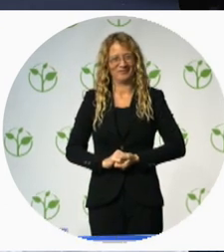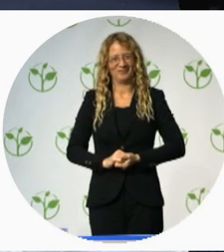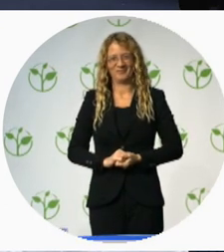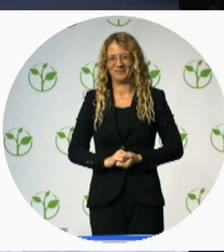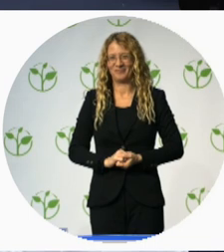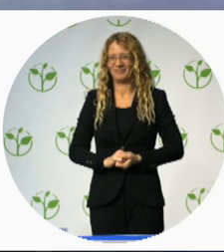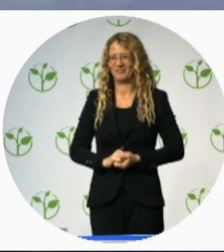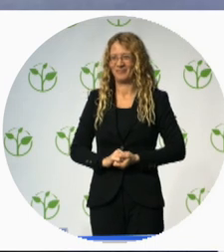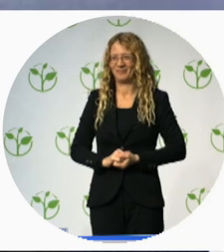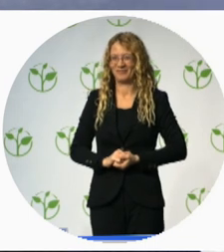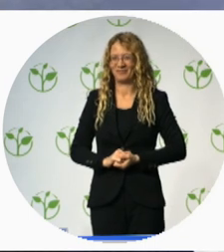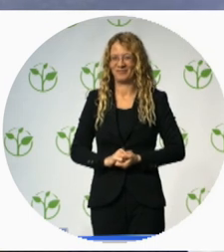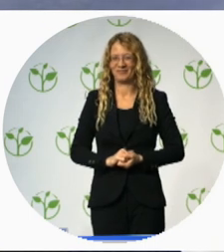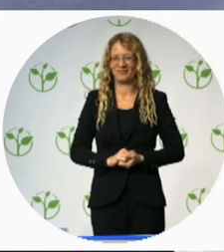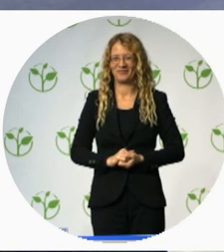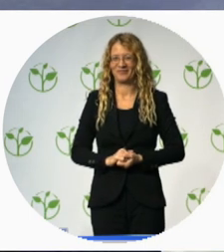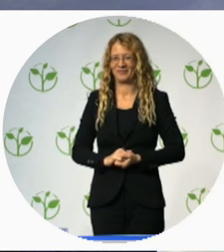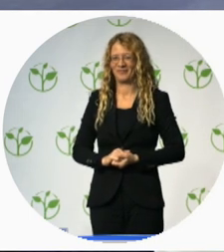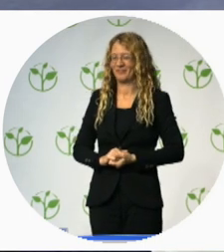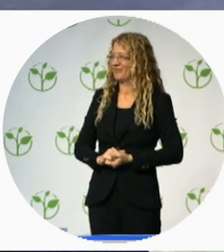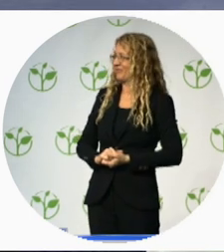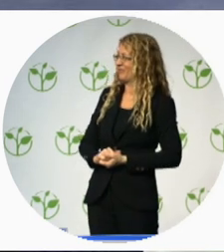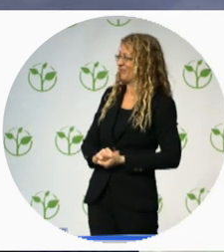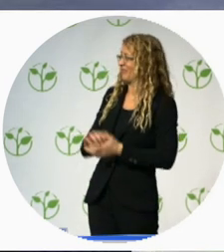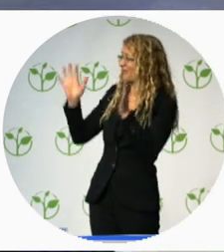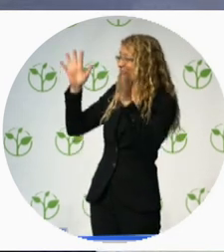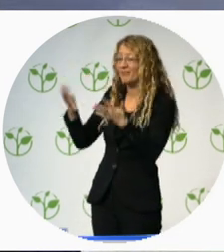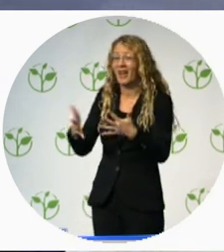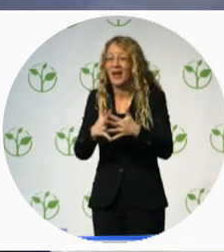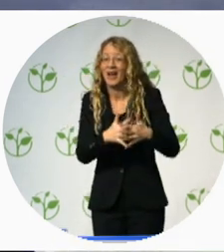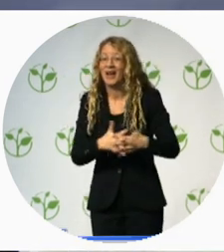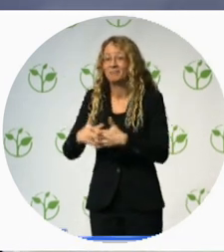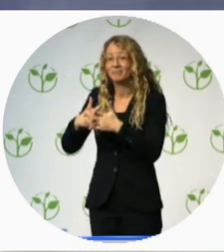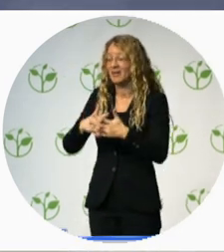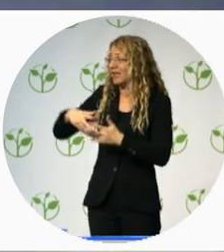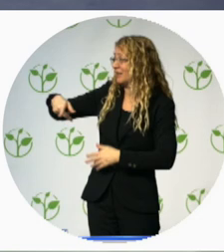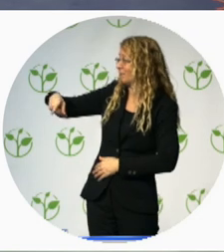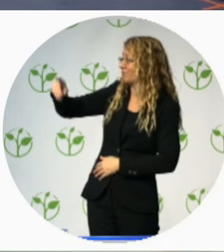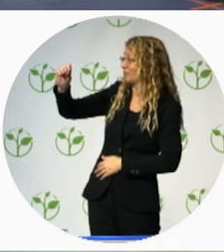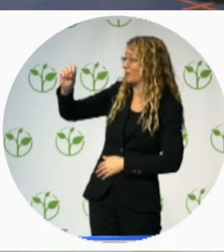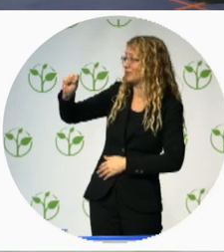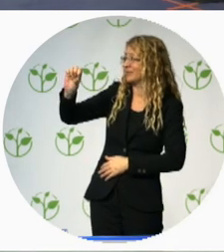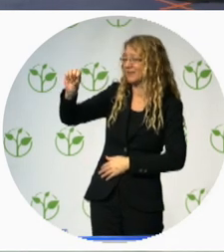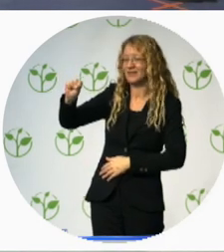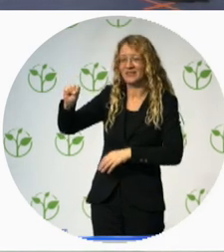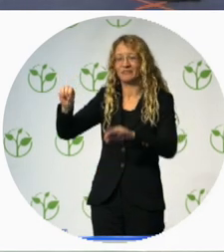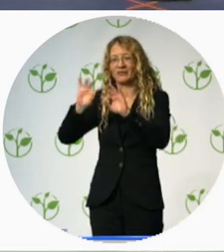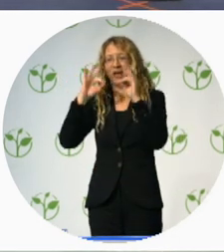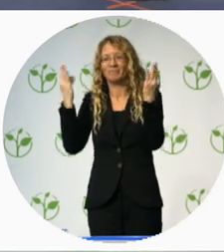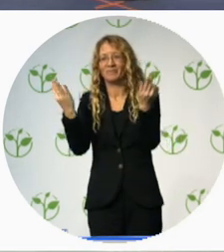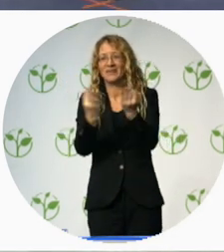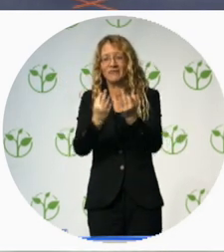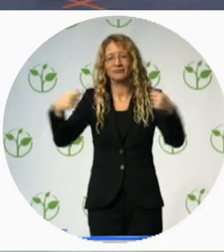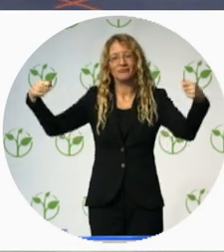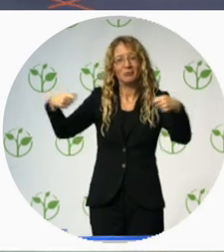Congratulations to Understood.org from USA. Understood.org is a free website resource for parents of children